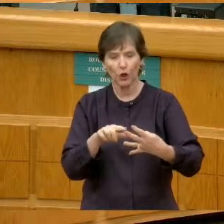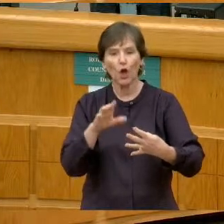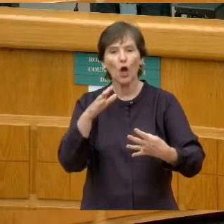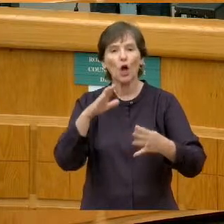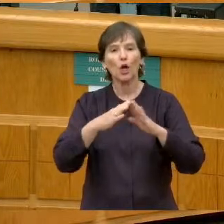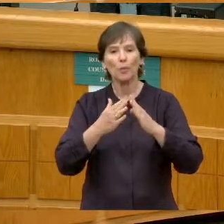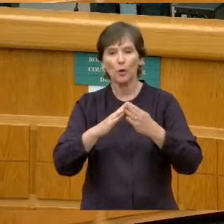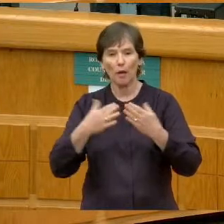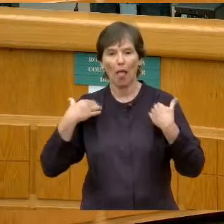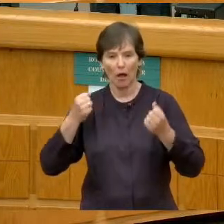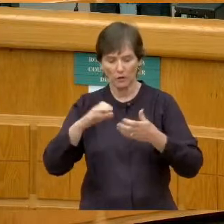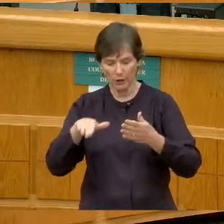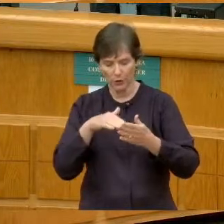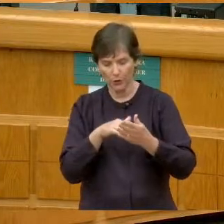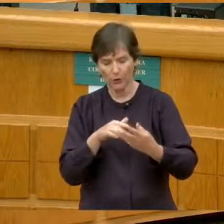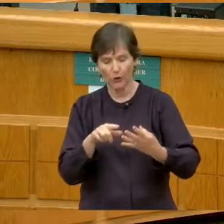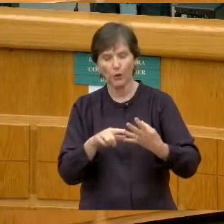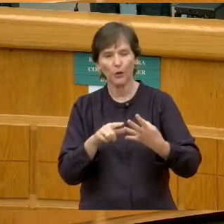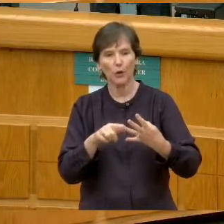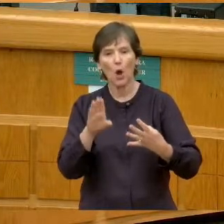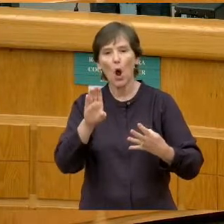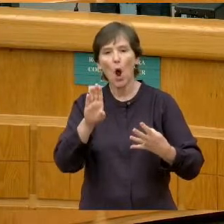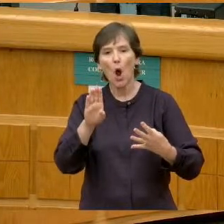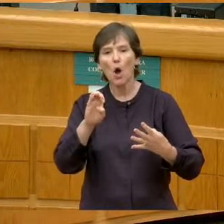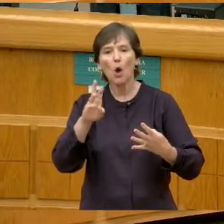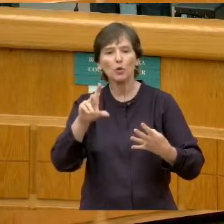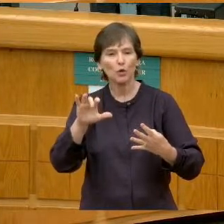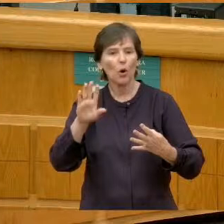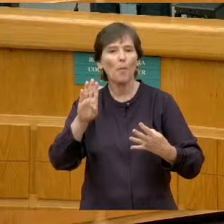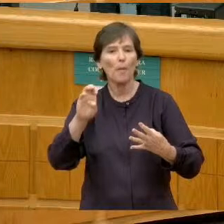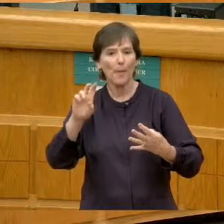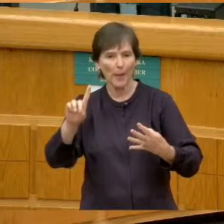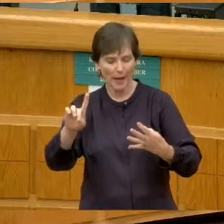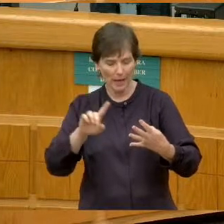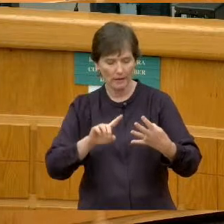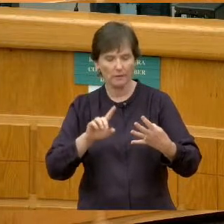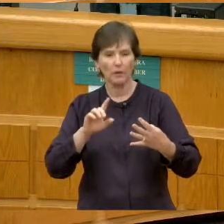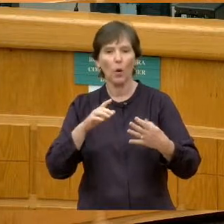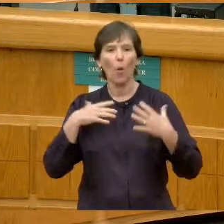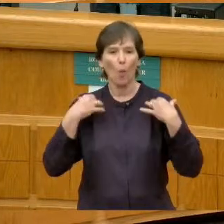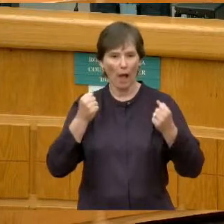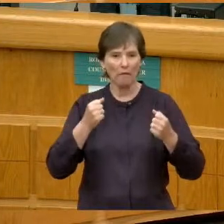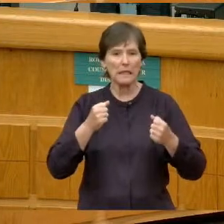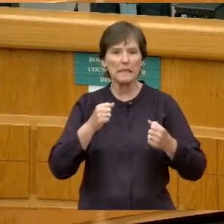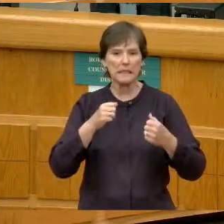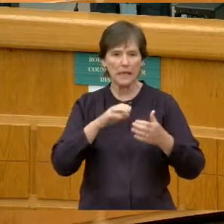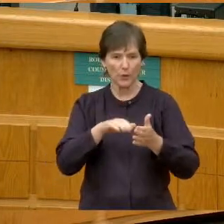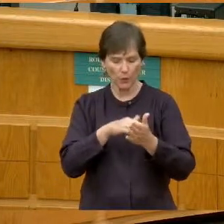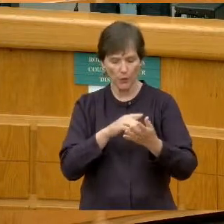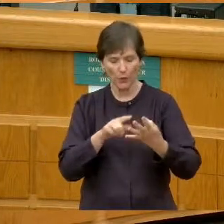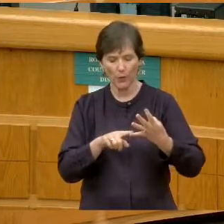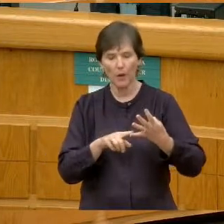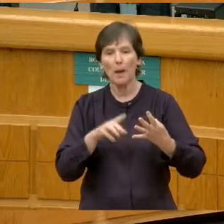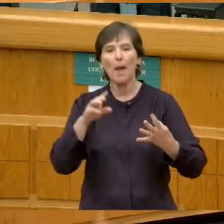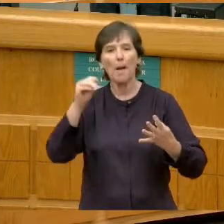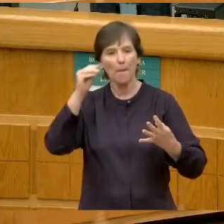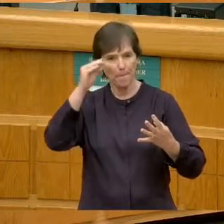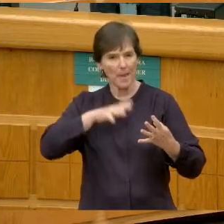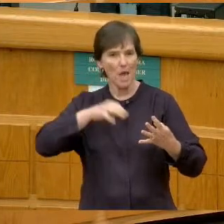Foundation, and the Men's and Women's Health Services of the Coastal Bend. And if you're wanting to get